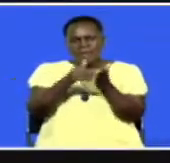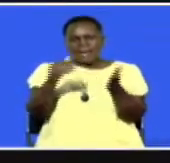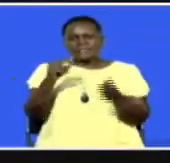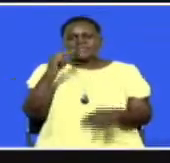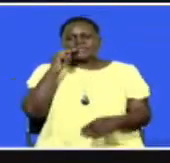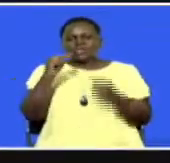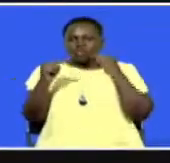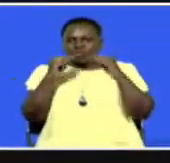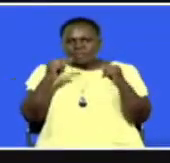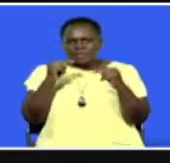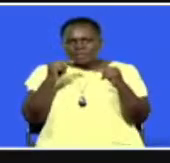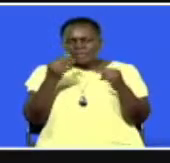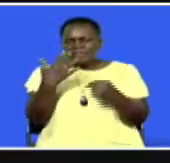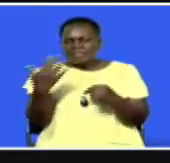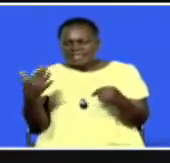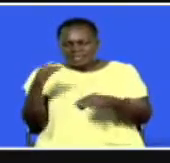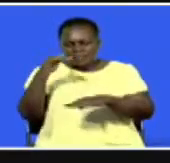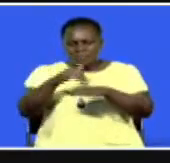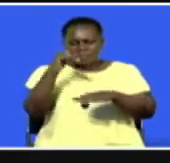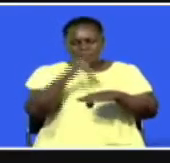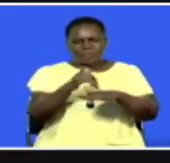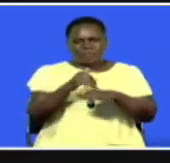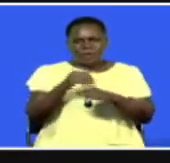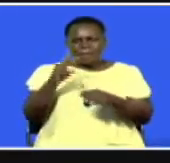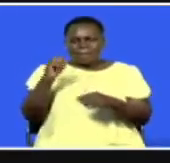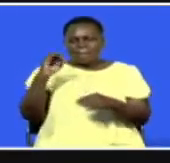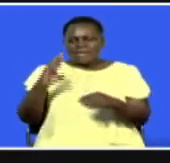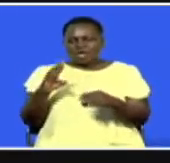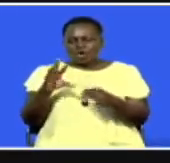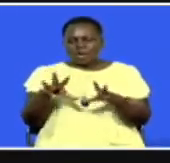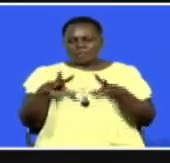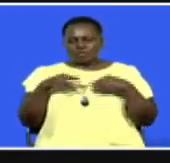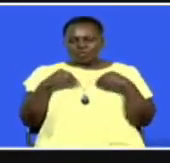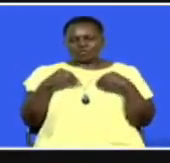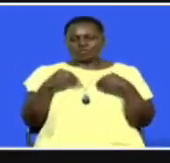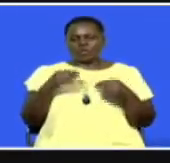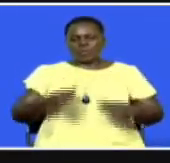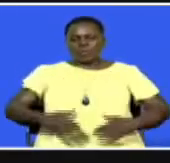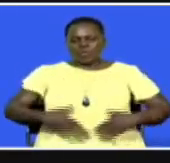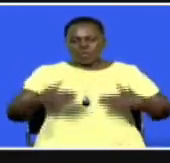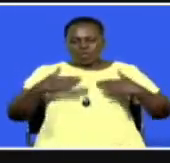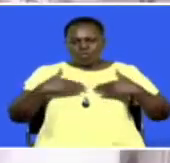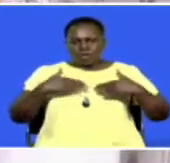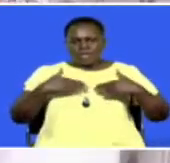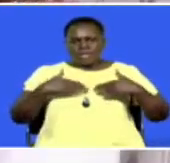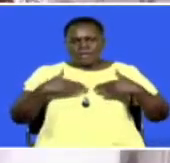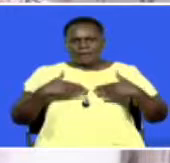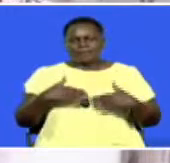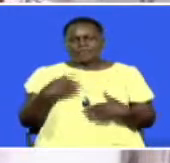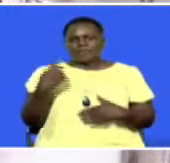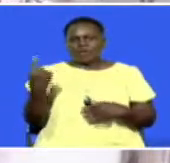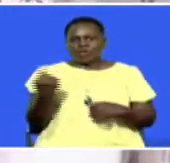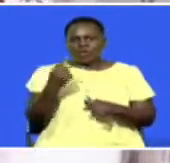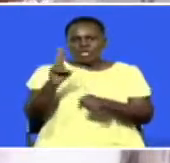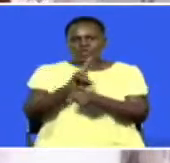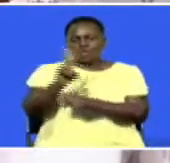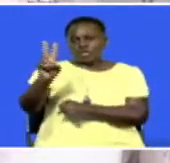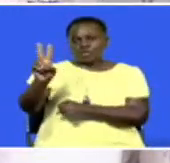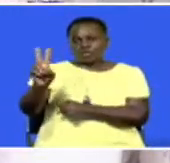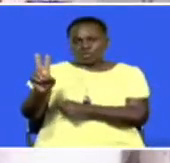Anti-nutrients are compounds that interfere with mineral absorption in the body, leading to deficiencies. We're only using